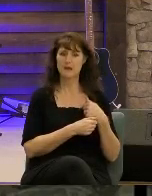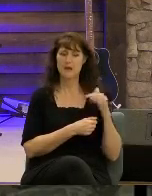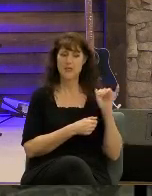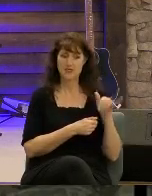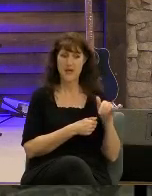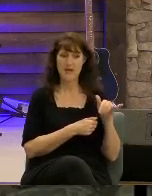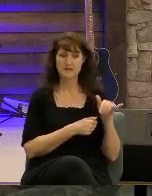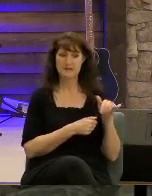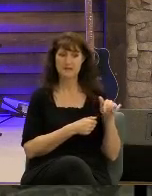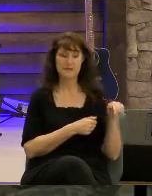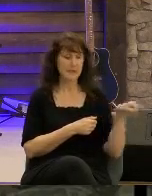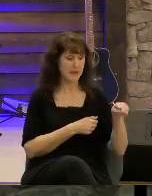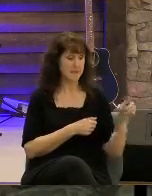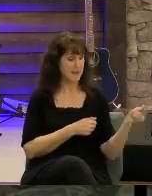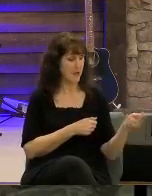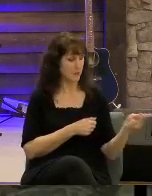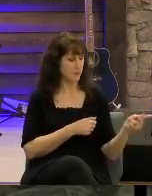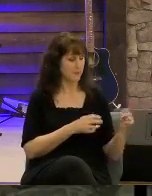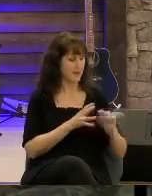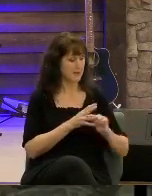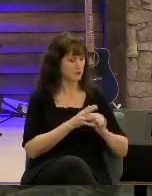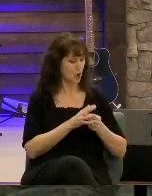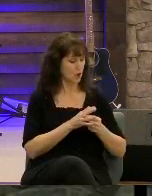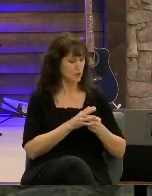him and Helen